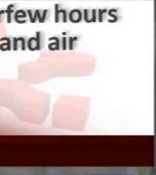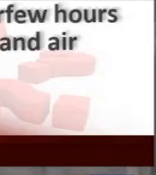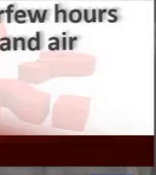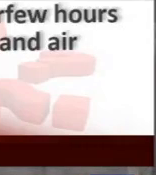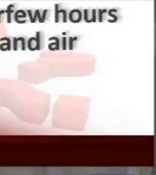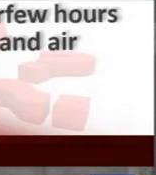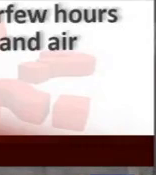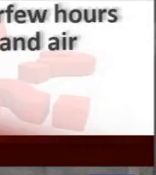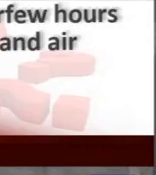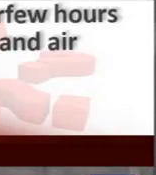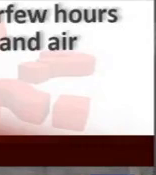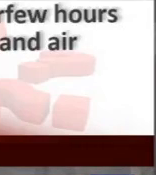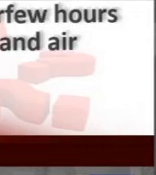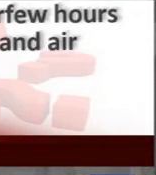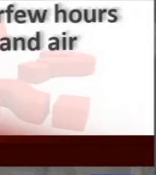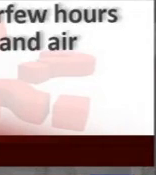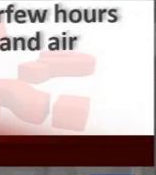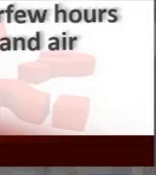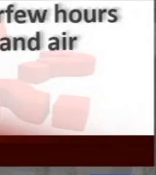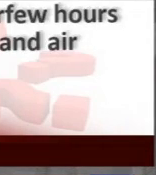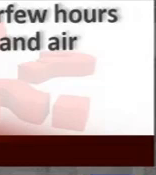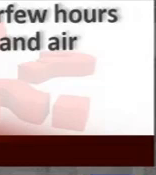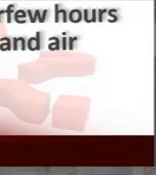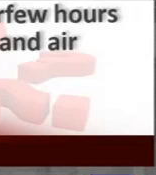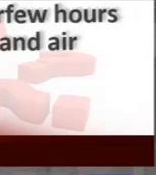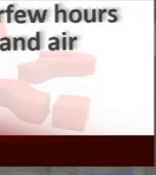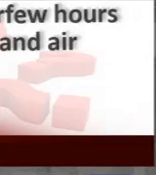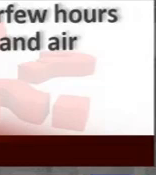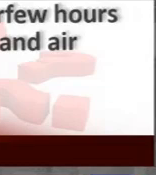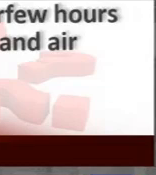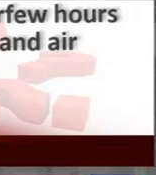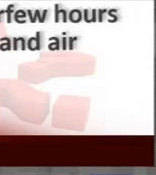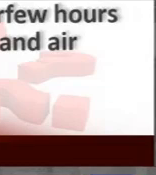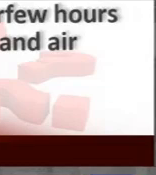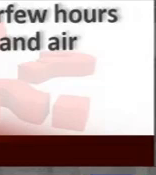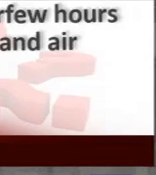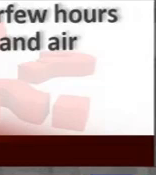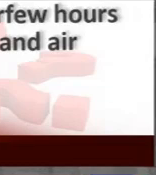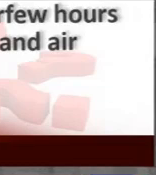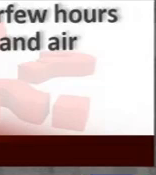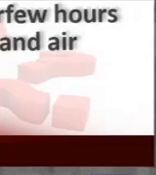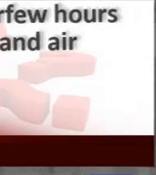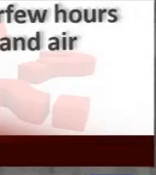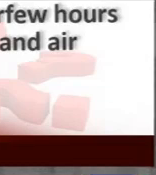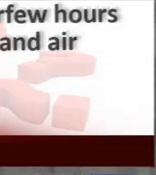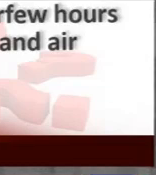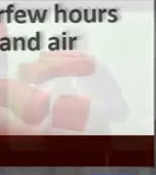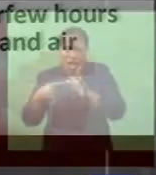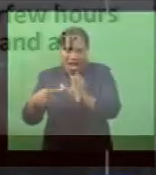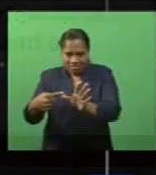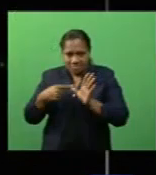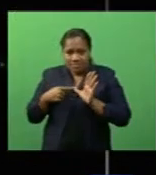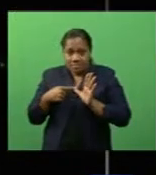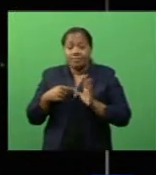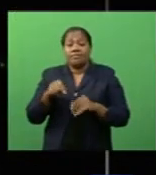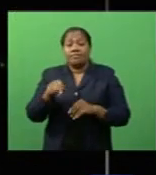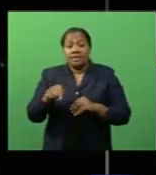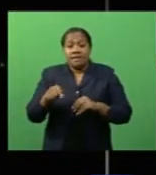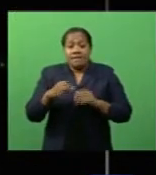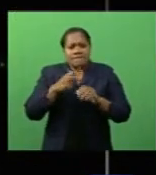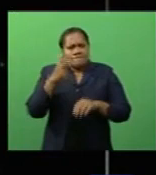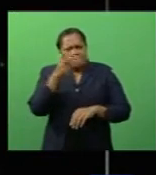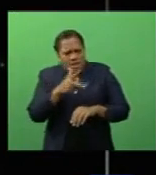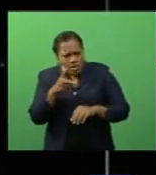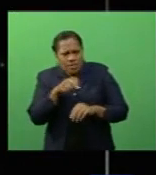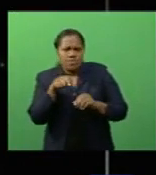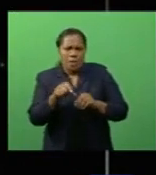of domestic sea and air travel? Visit our FBC website to answer. And you can send us newsworthy pictures and videos on